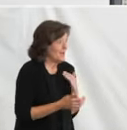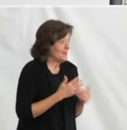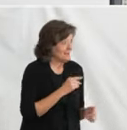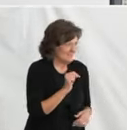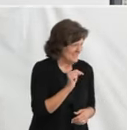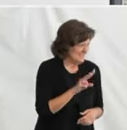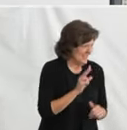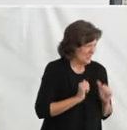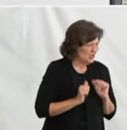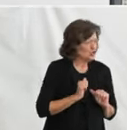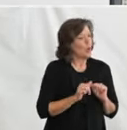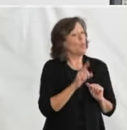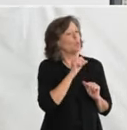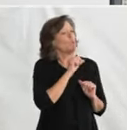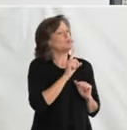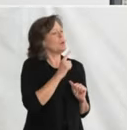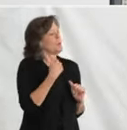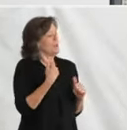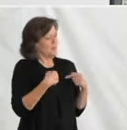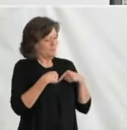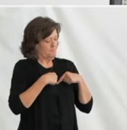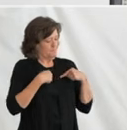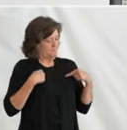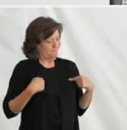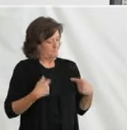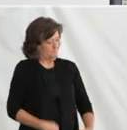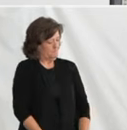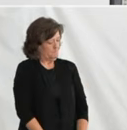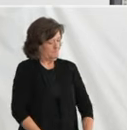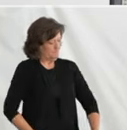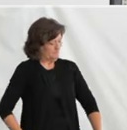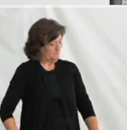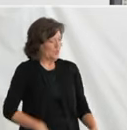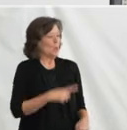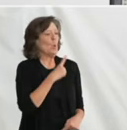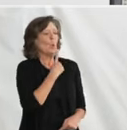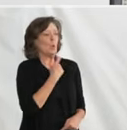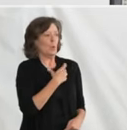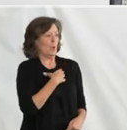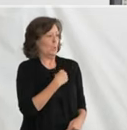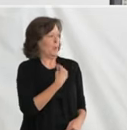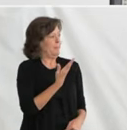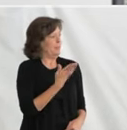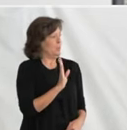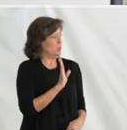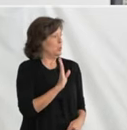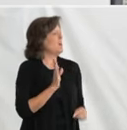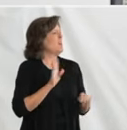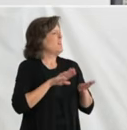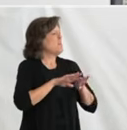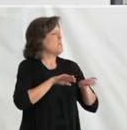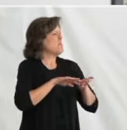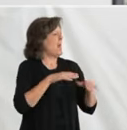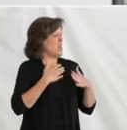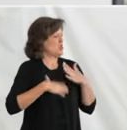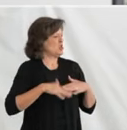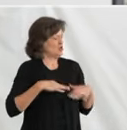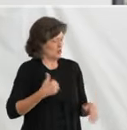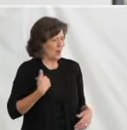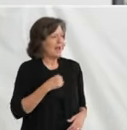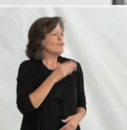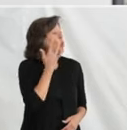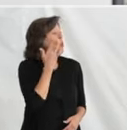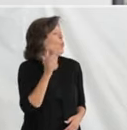in the TV show, a modest one-piece red, white, and blue bathing suit. It had a big golden WW right here. She